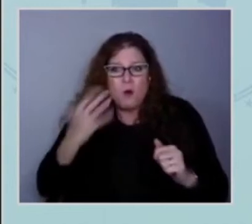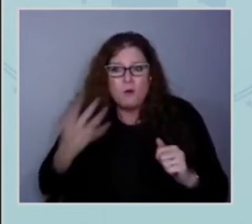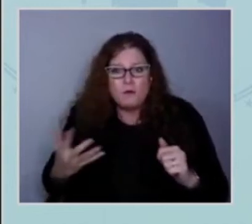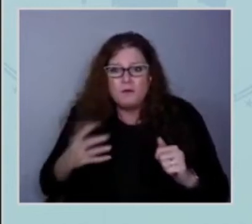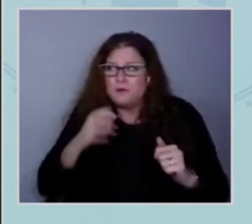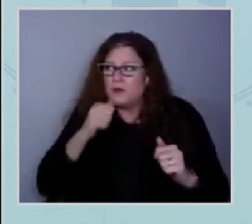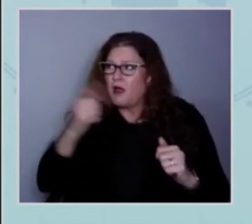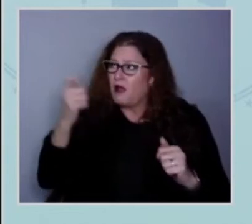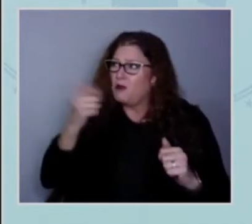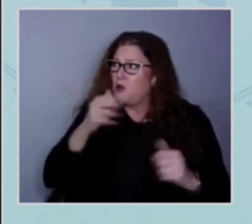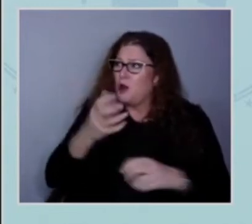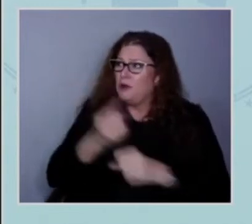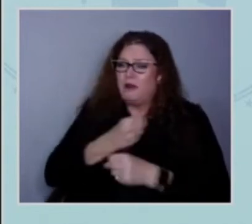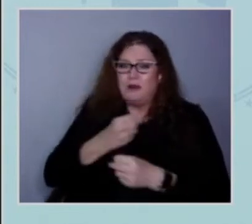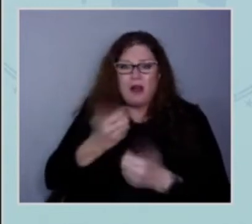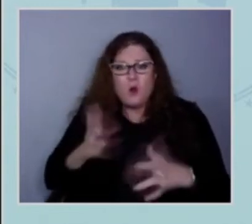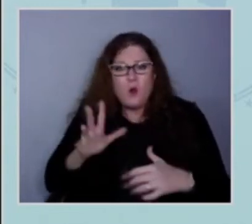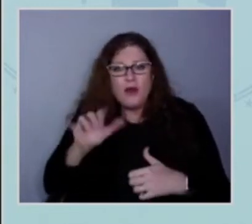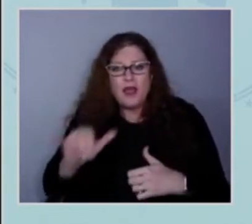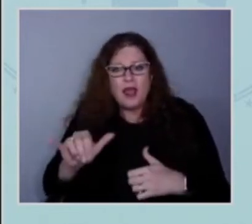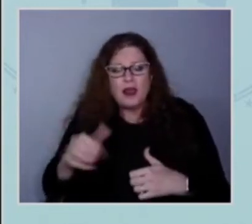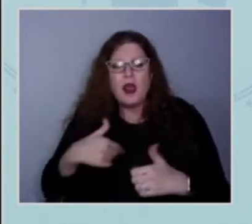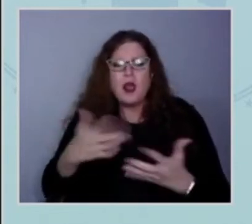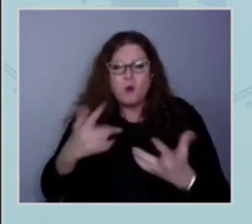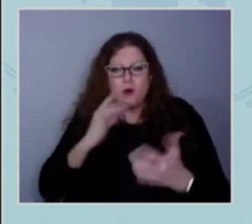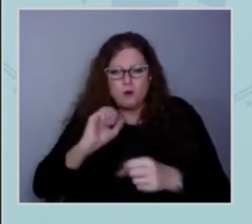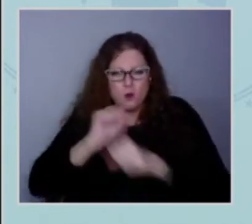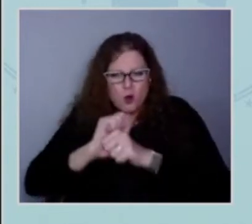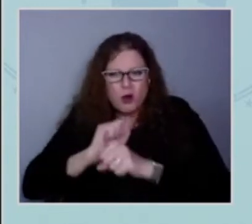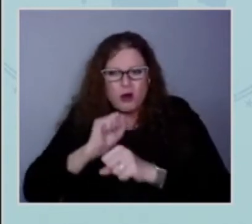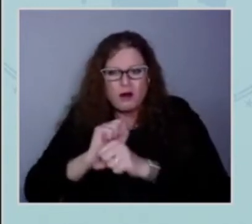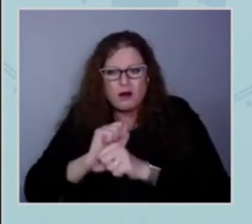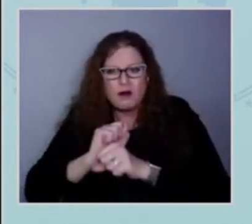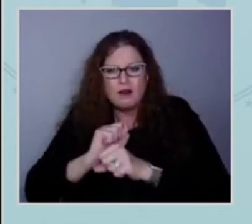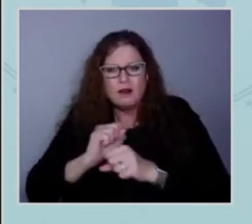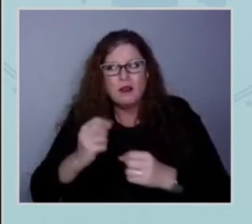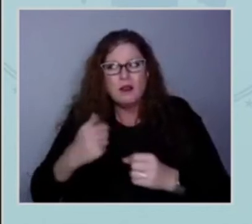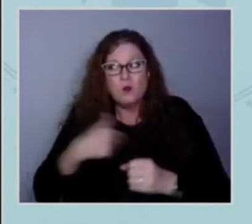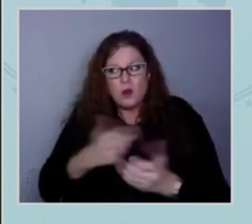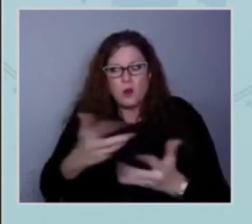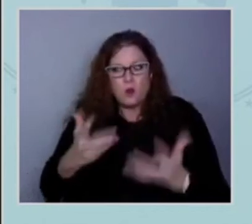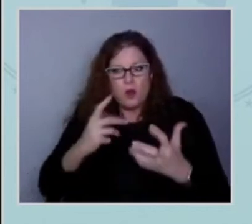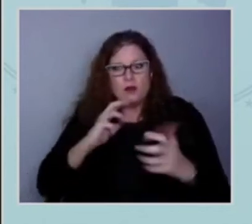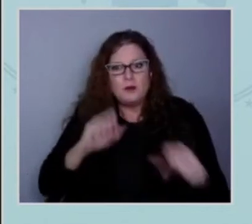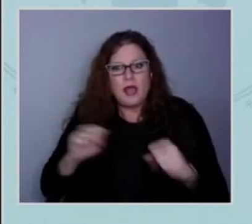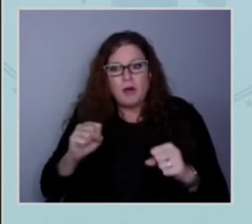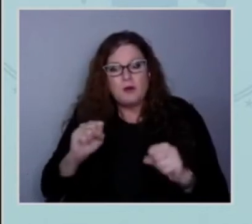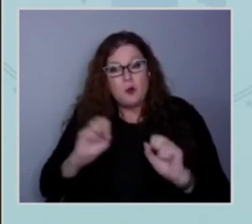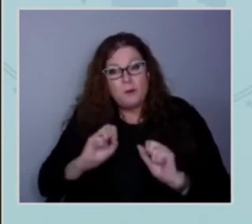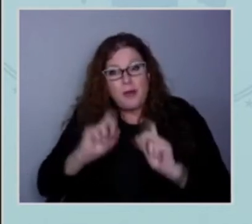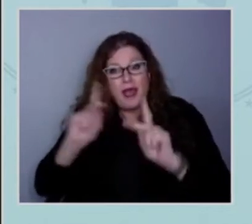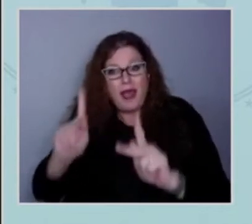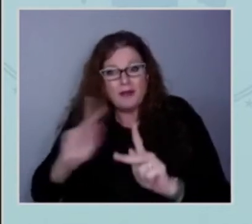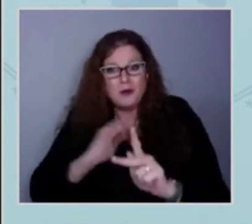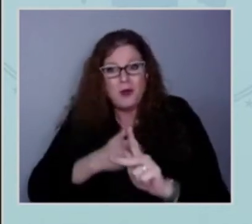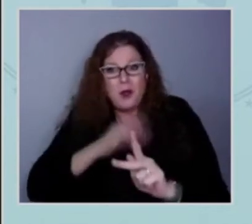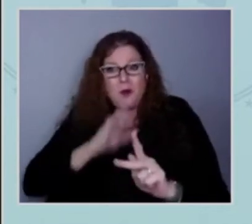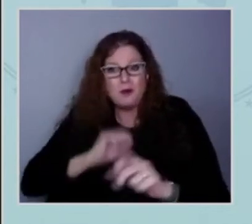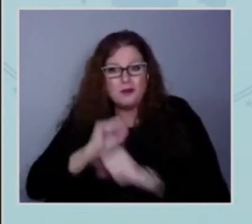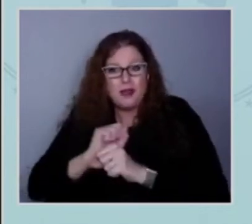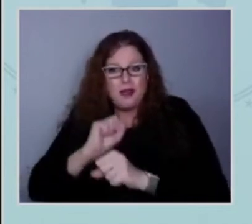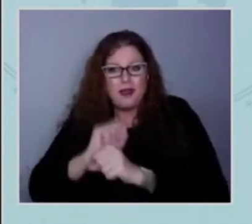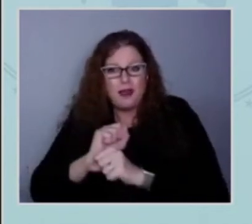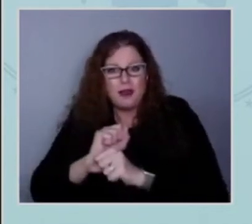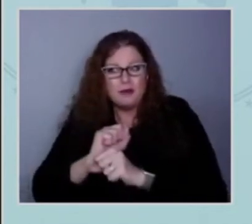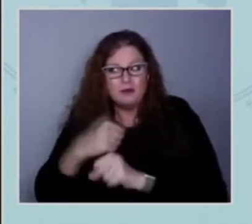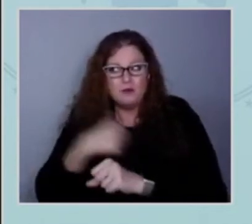We don't want to be sitting here home on unemployment. We want to be working. We